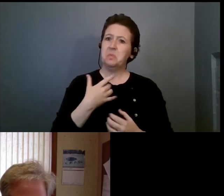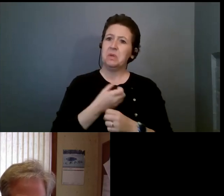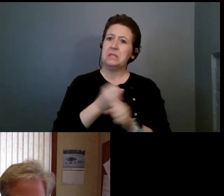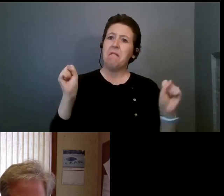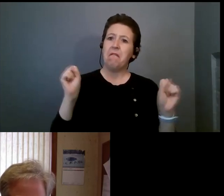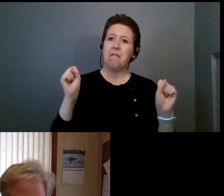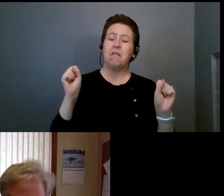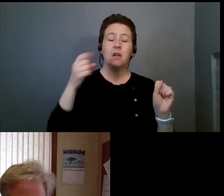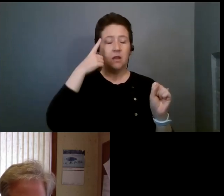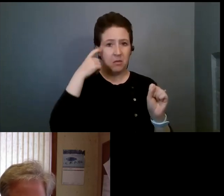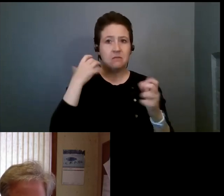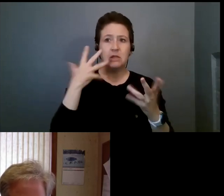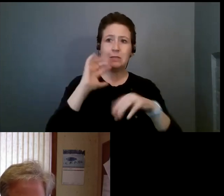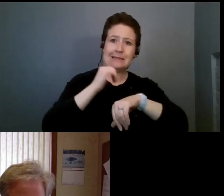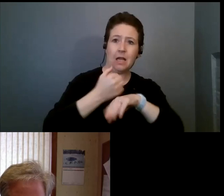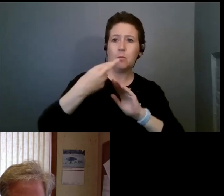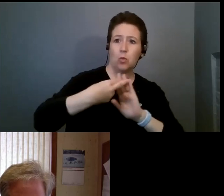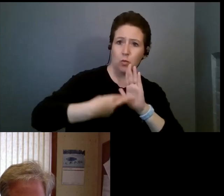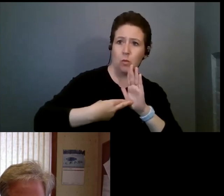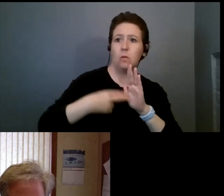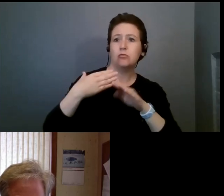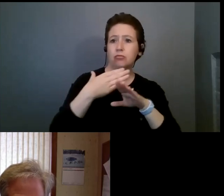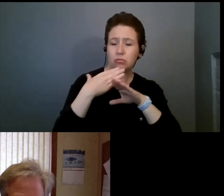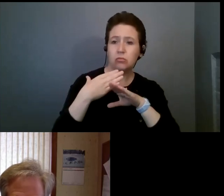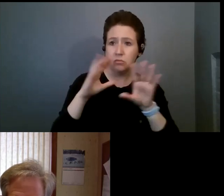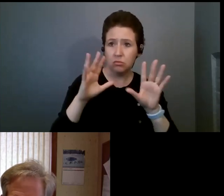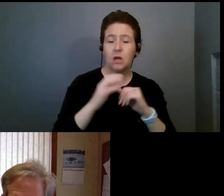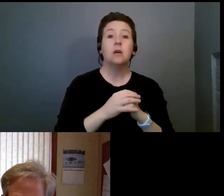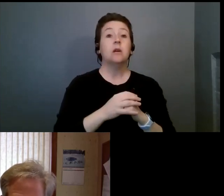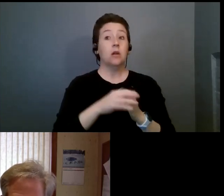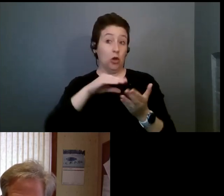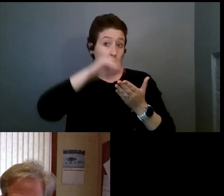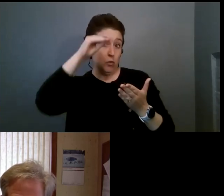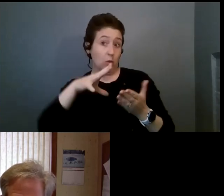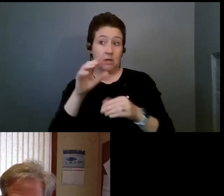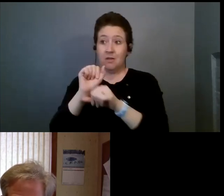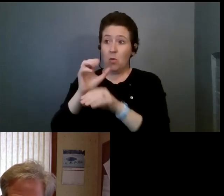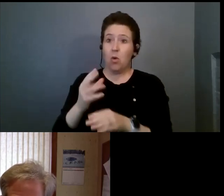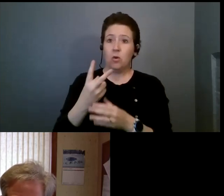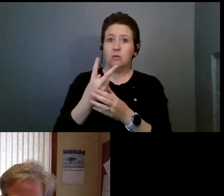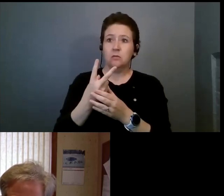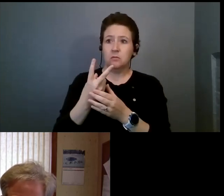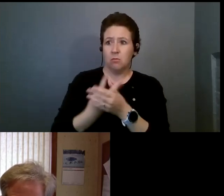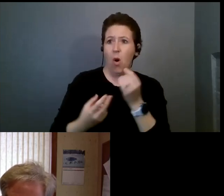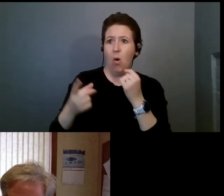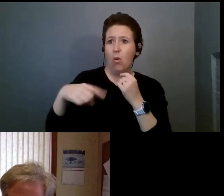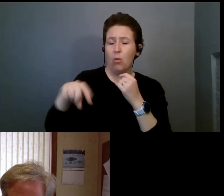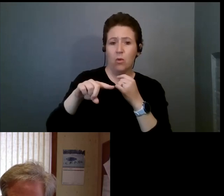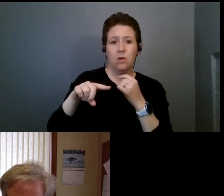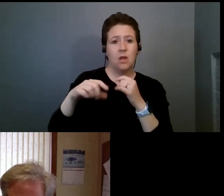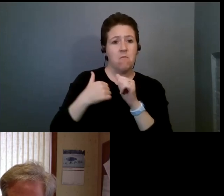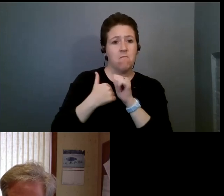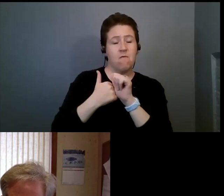the health and safety measures we implemented. And both the students and employees complied